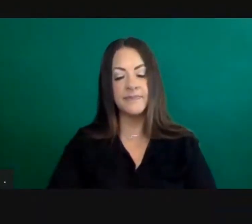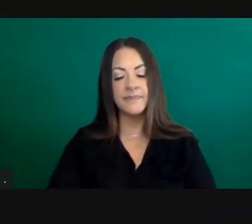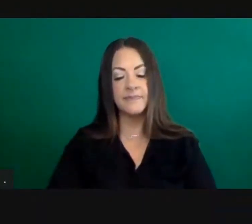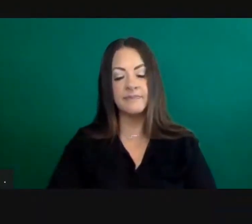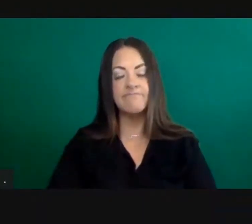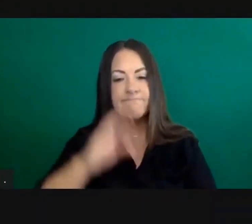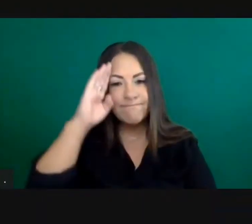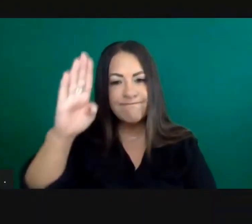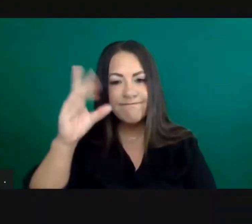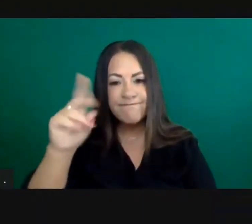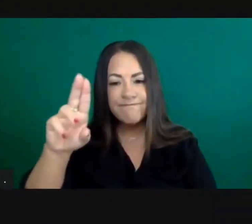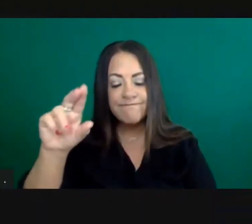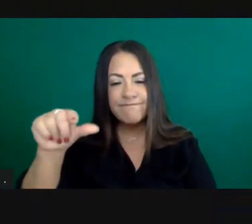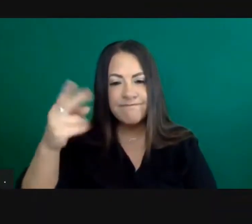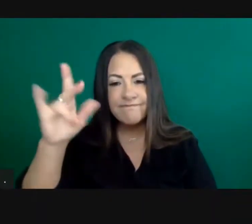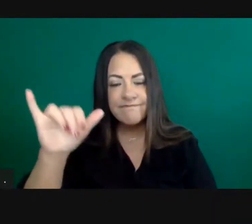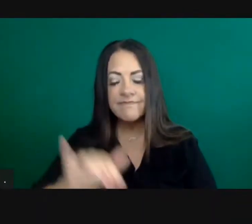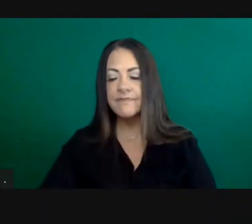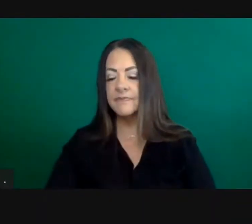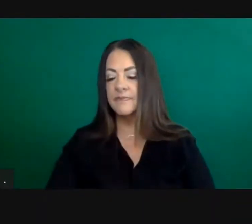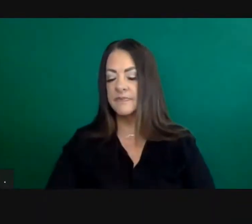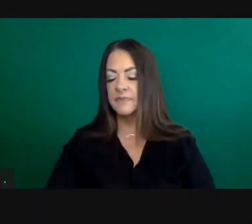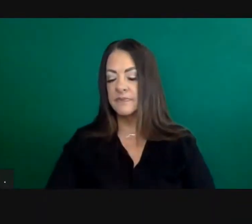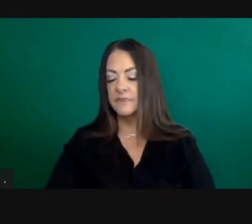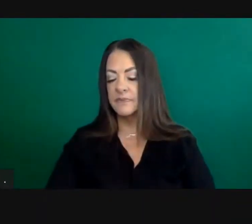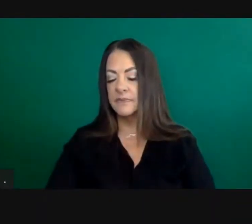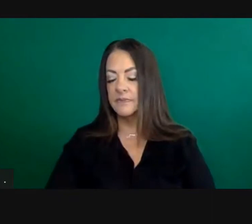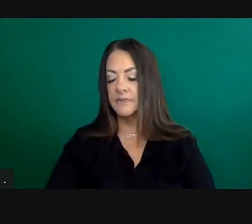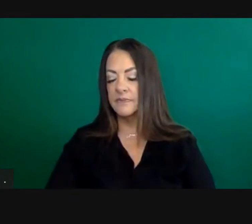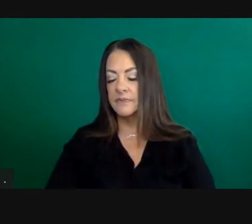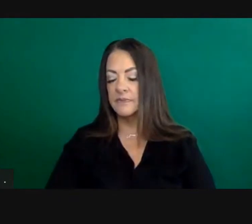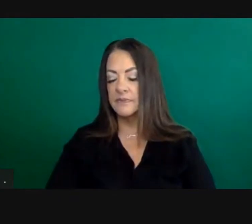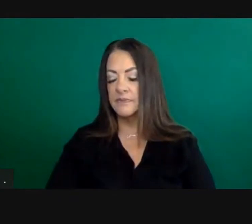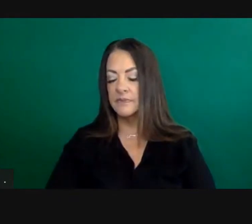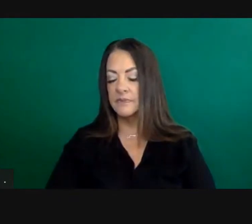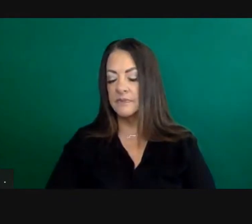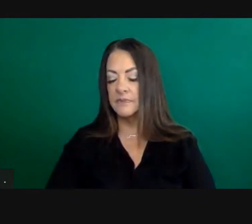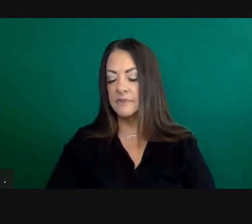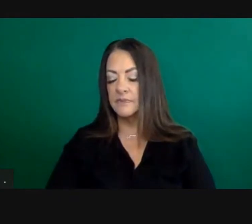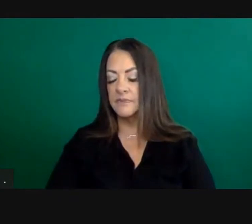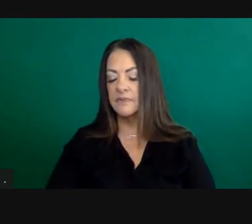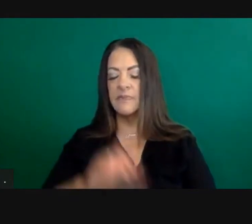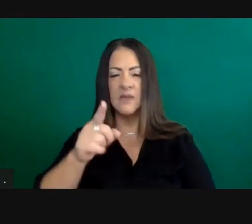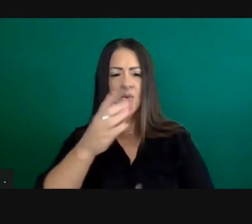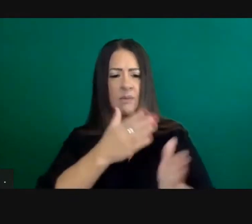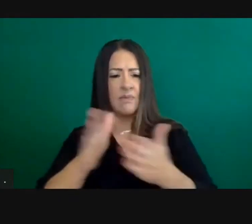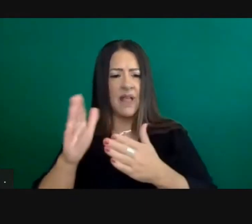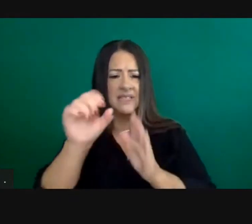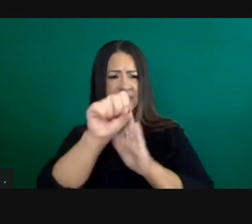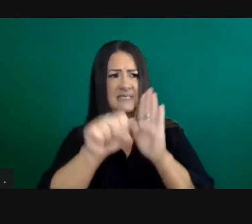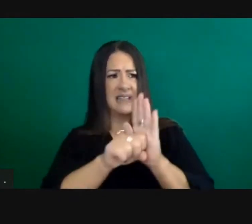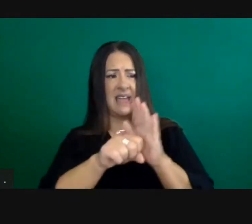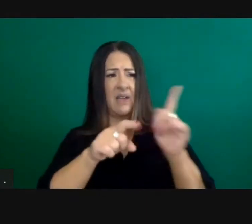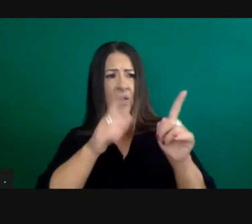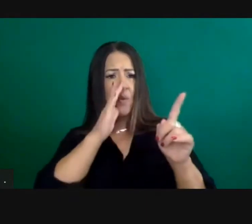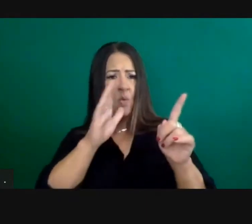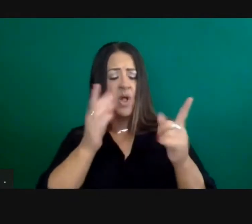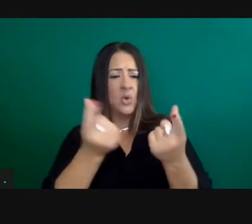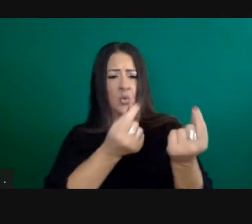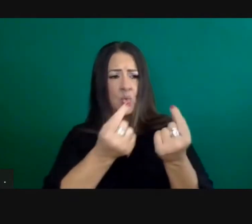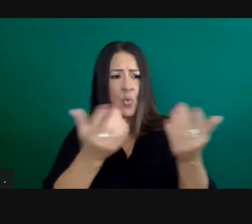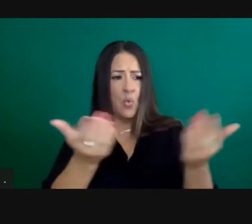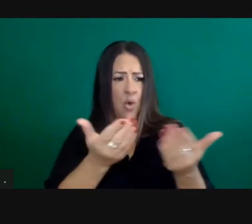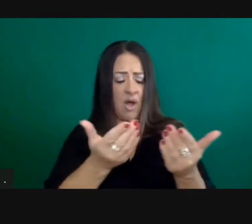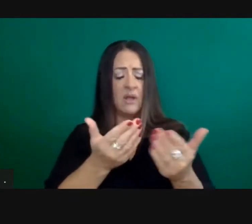Hi, Dr. Ghaly. I'm wondering, is the state prepared to step up enforcement if businesses in different places follow through on